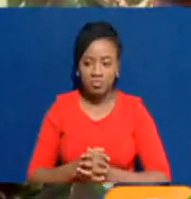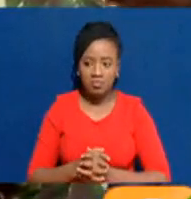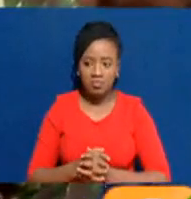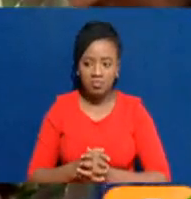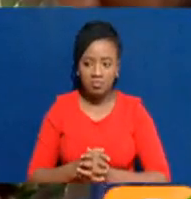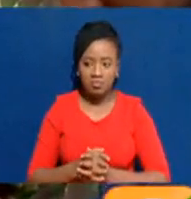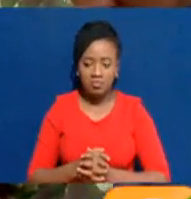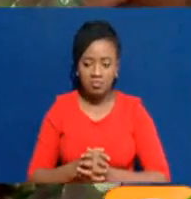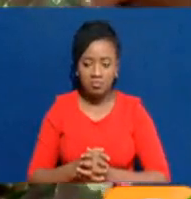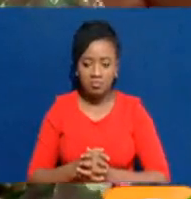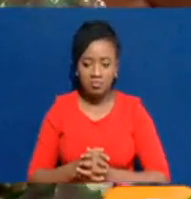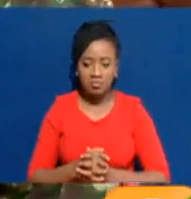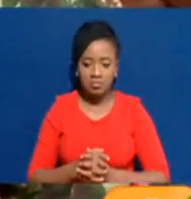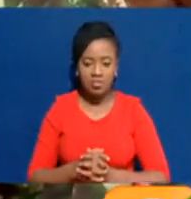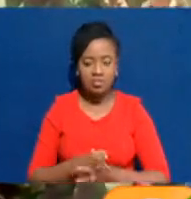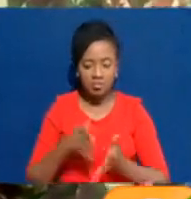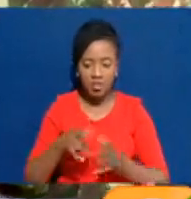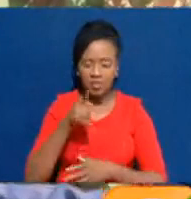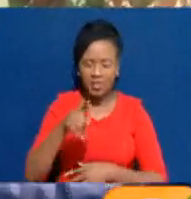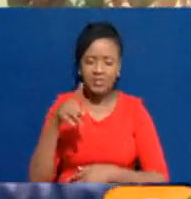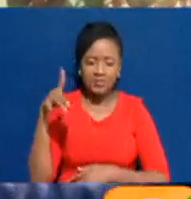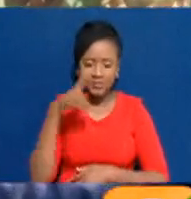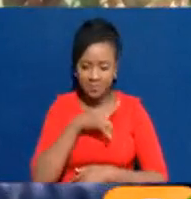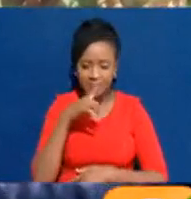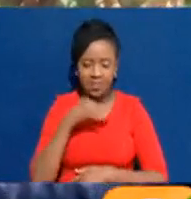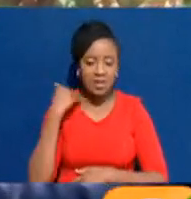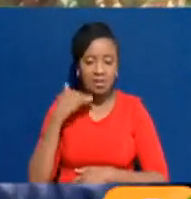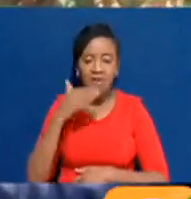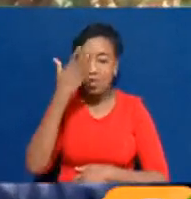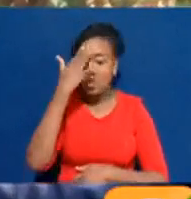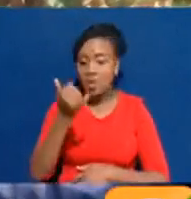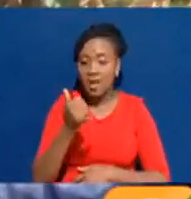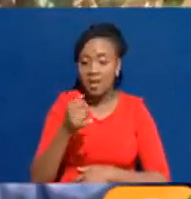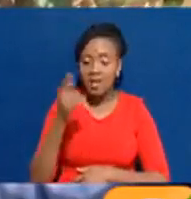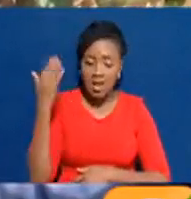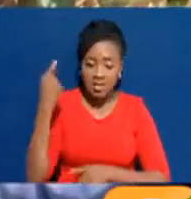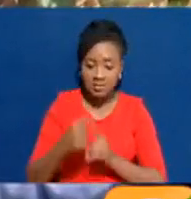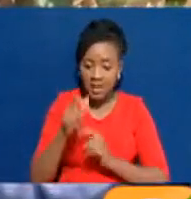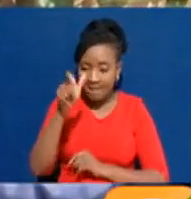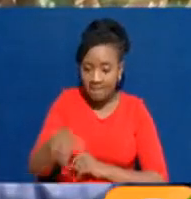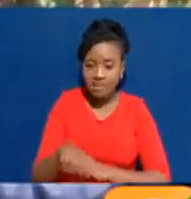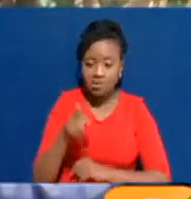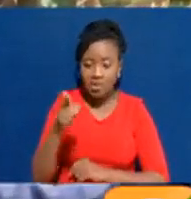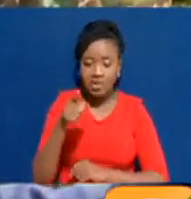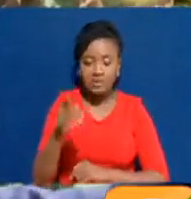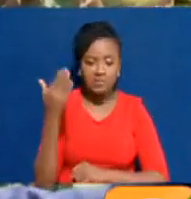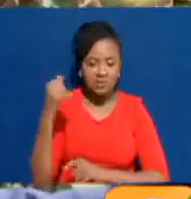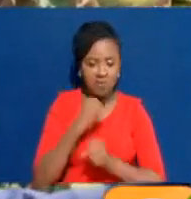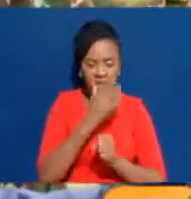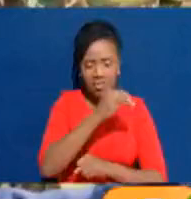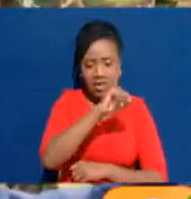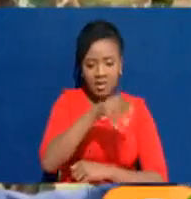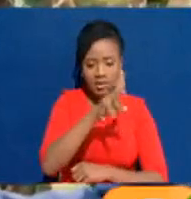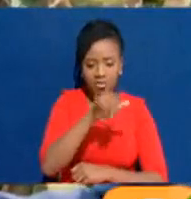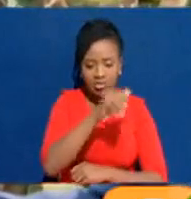notorious criminal who last year was charged in Juja. He was operating in Juja then, was